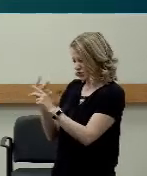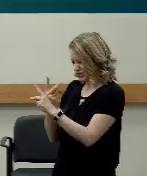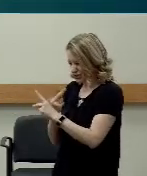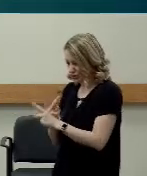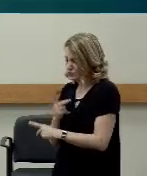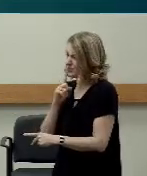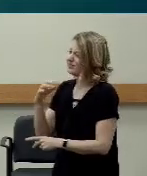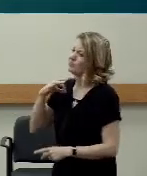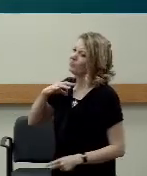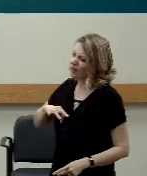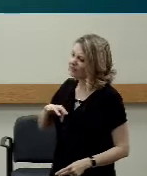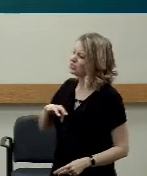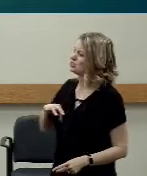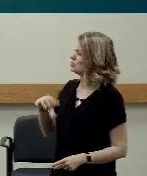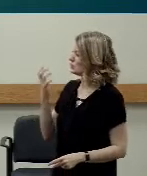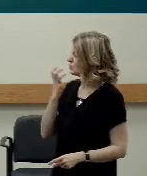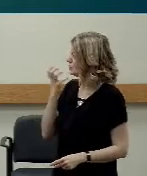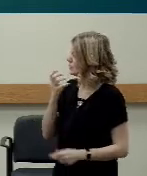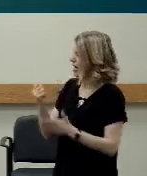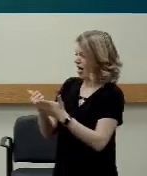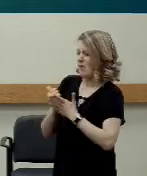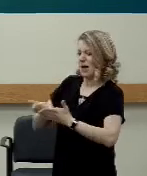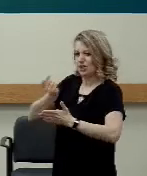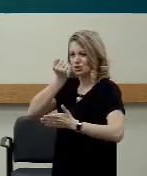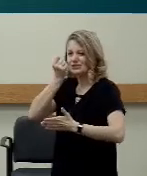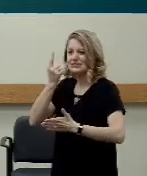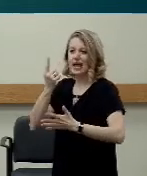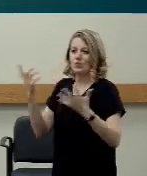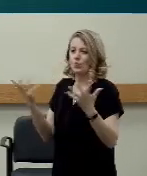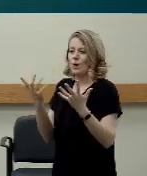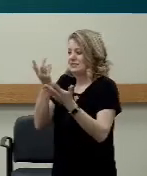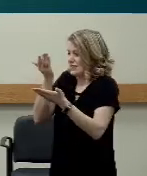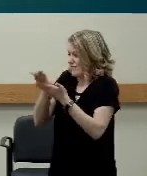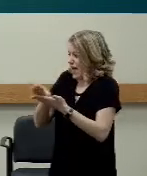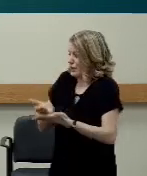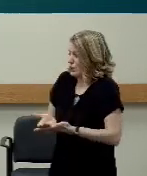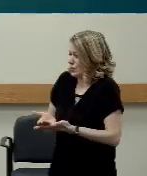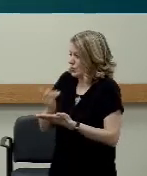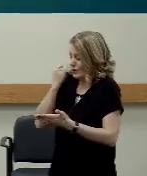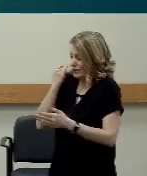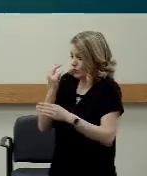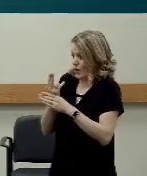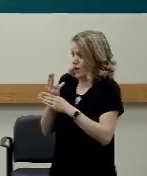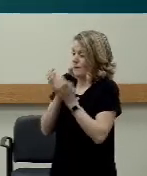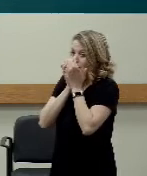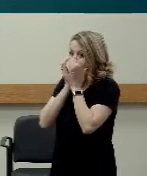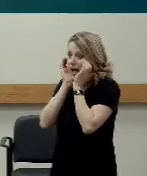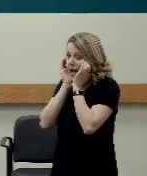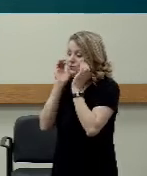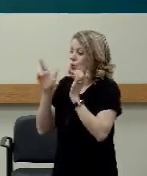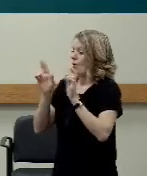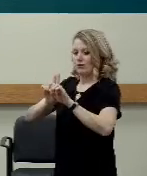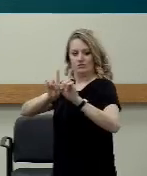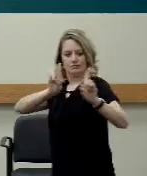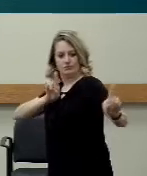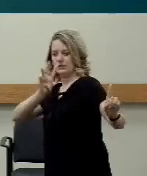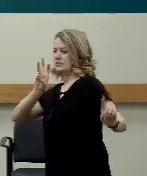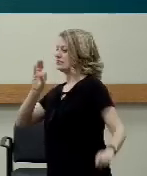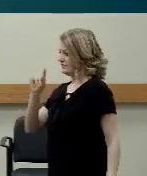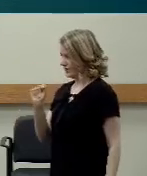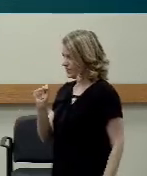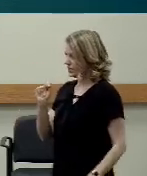beneficial to understand what the actual value of wearing a mask is, or staying 6 feet away from someone, or using